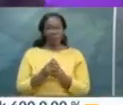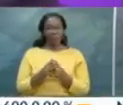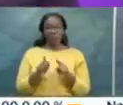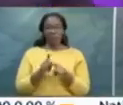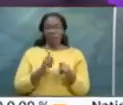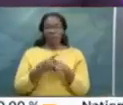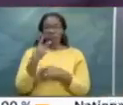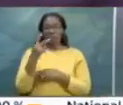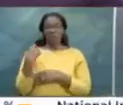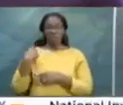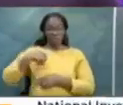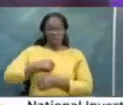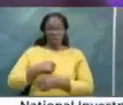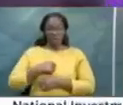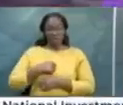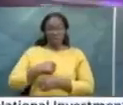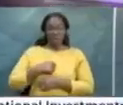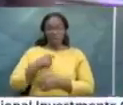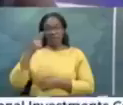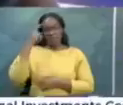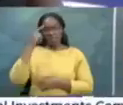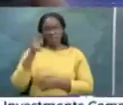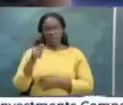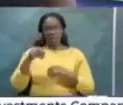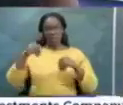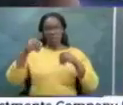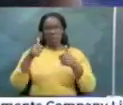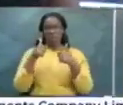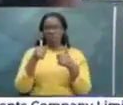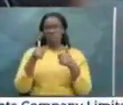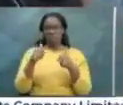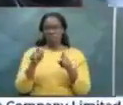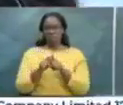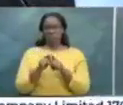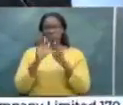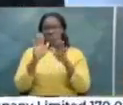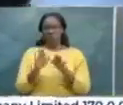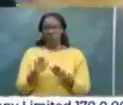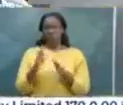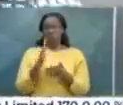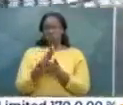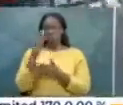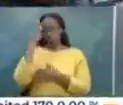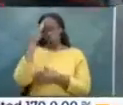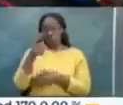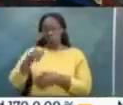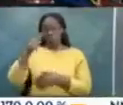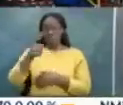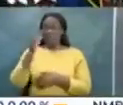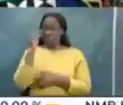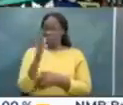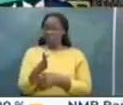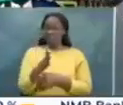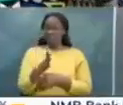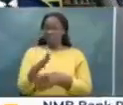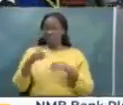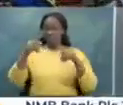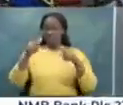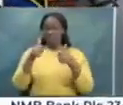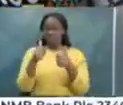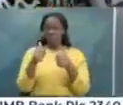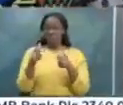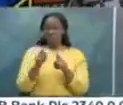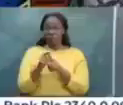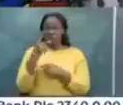like for example, the bags you mentioned, it looks like it's really good quality. And for such a price, the bags are really expensive in Kenya, especially good quality bags. Have you seen the inside of the